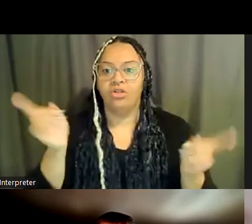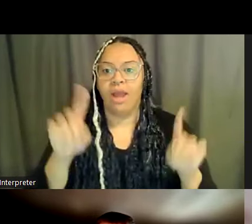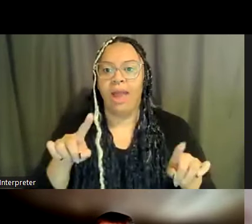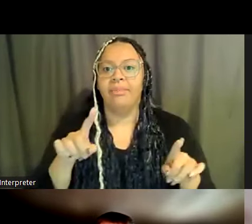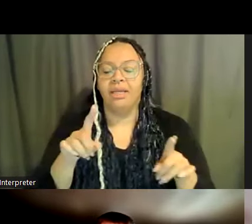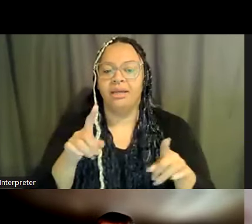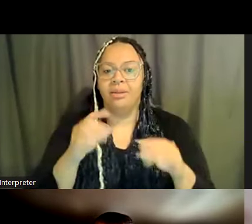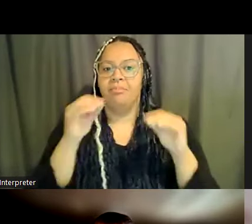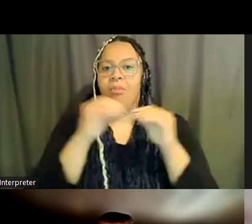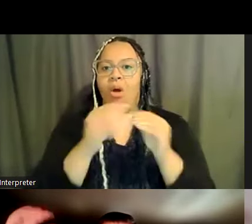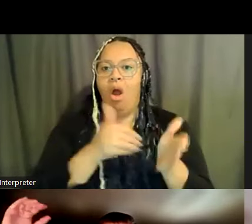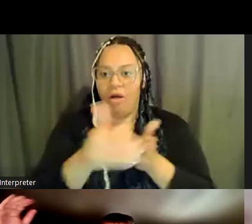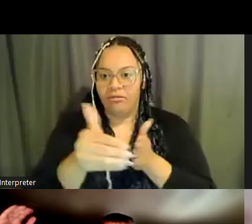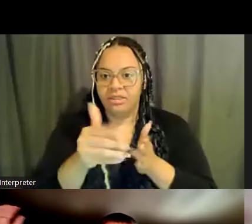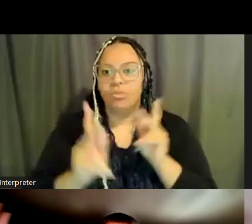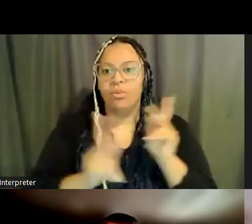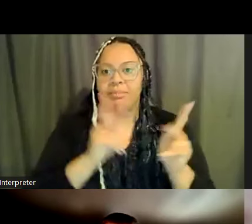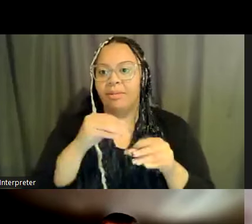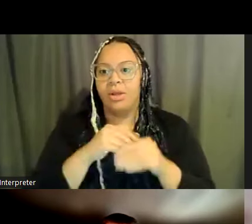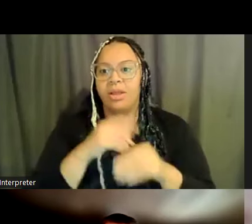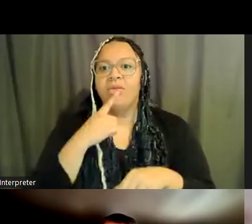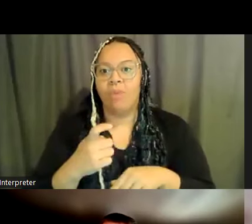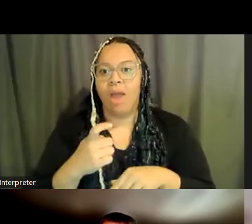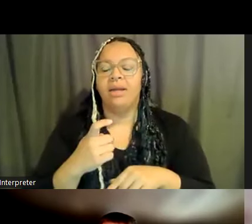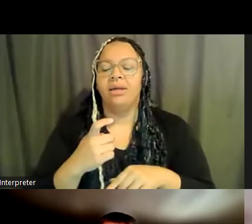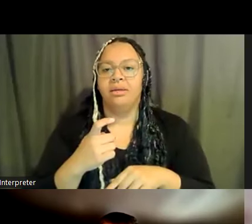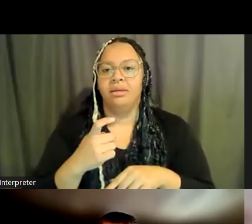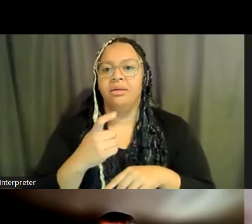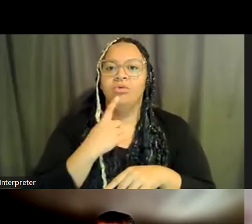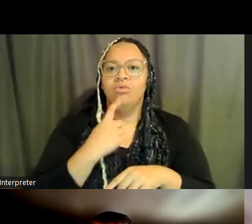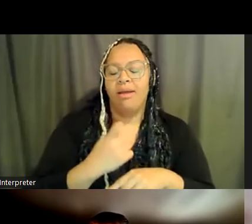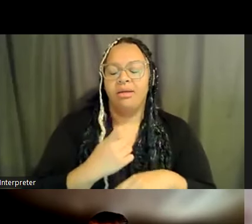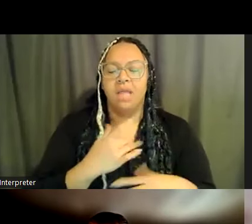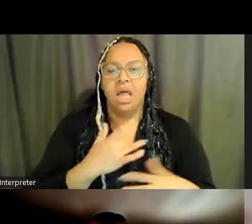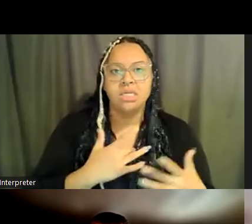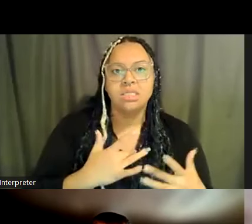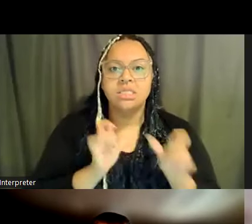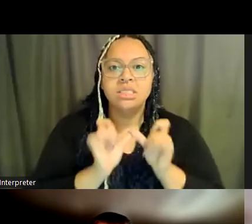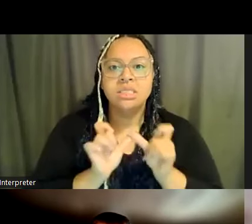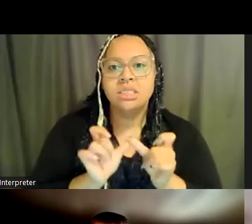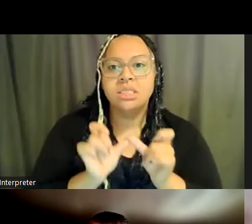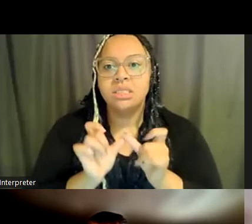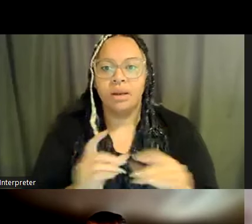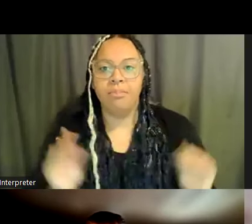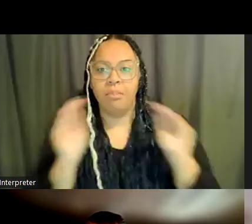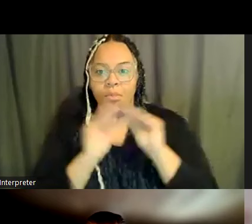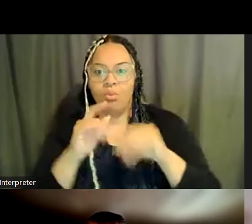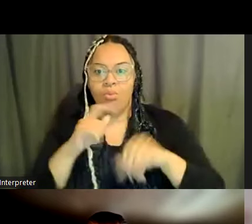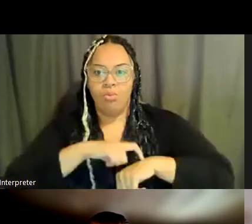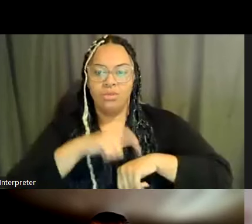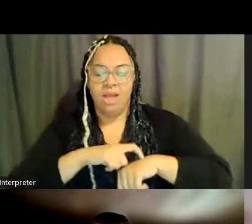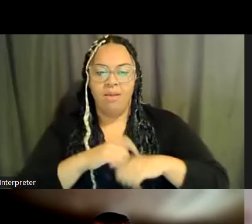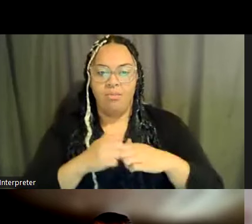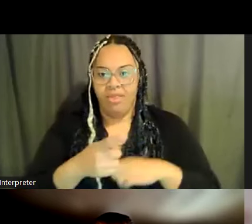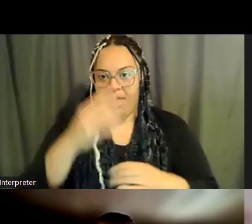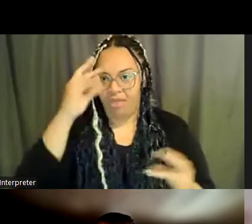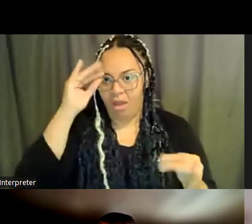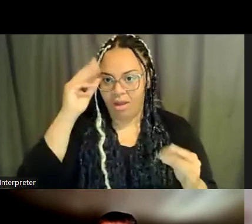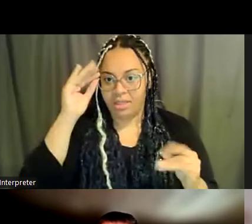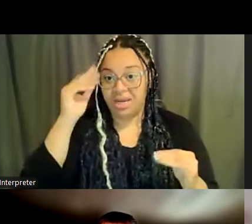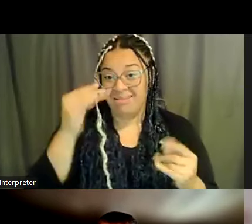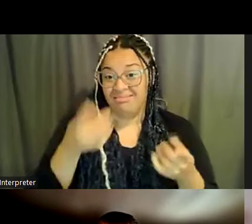frequently, when people are in the red more often, when they last longer. And typically they last longer when